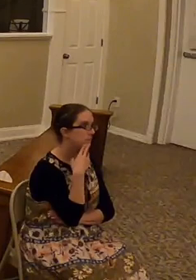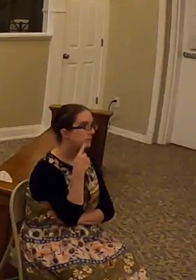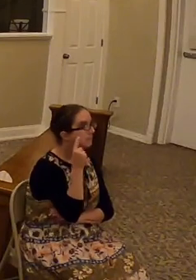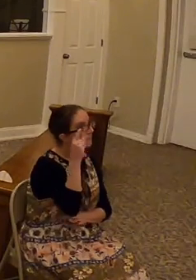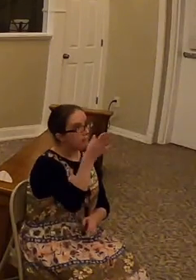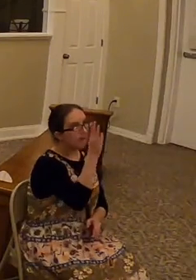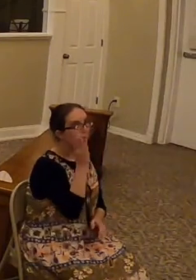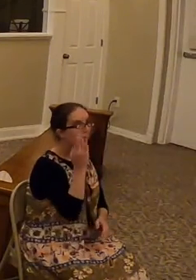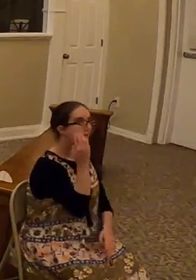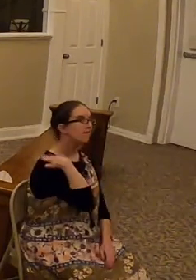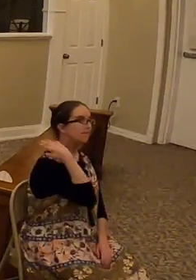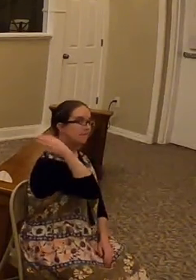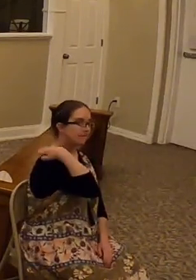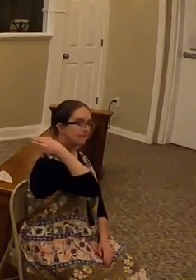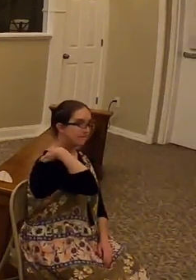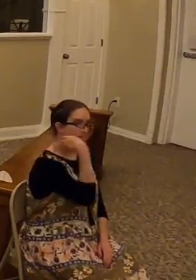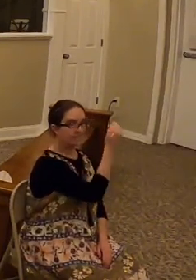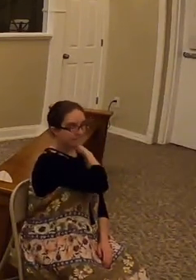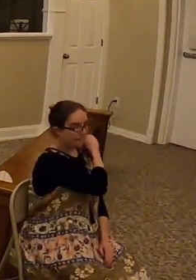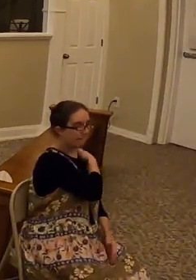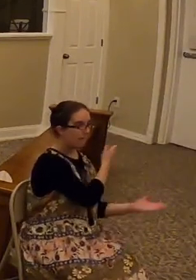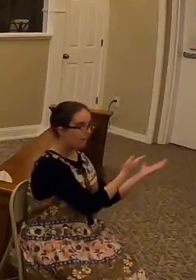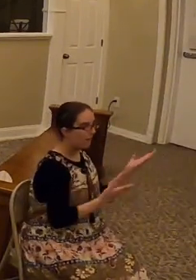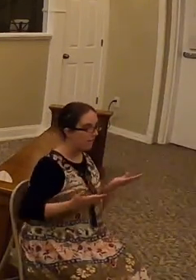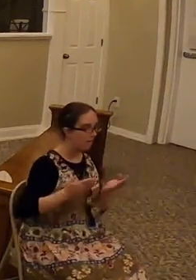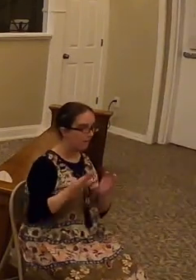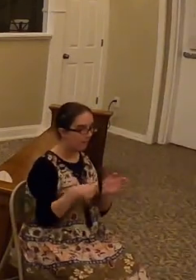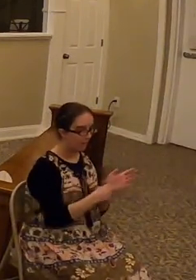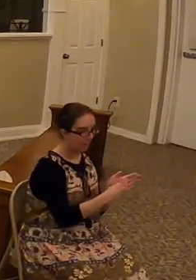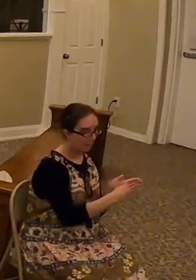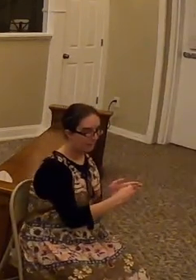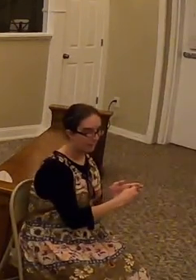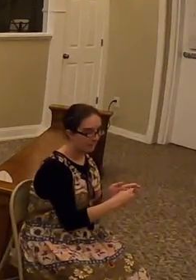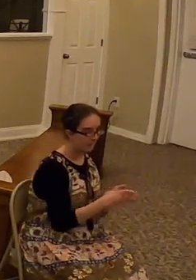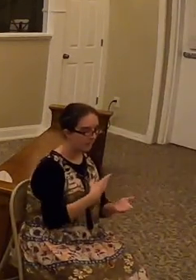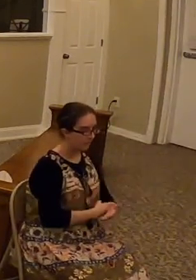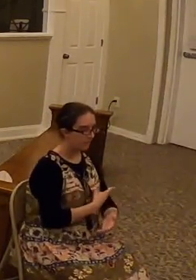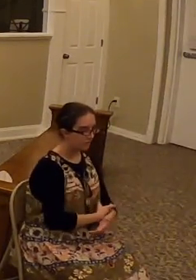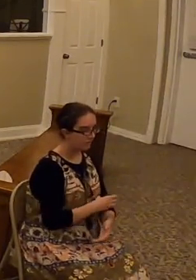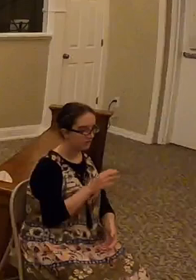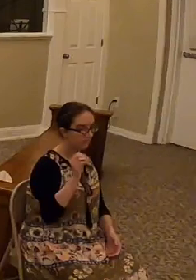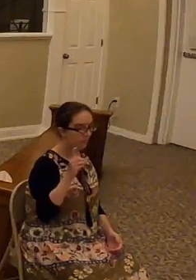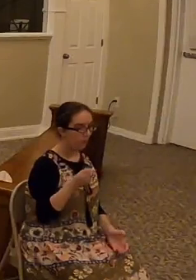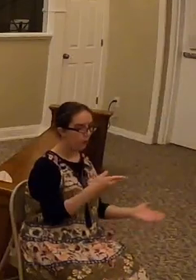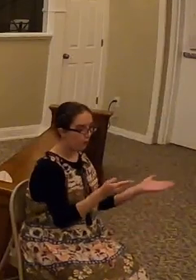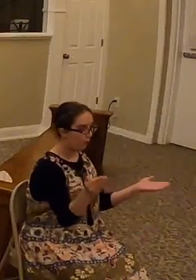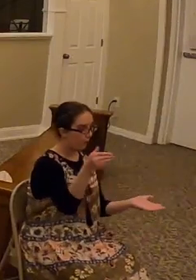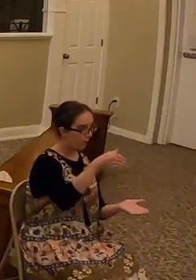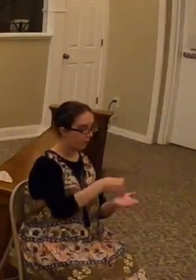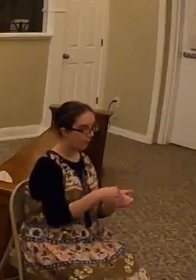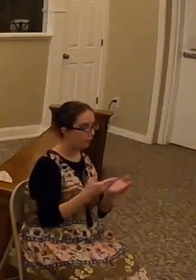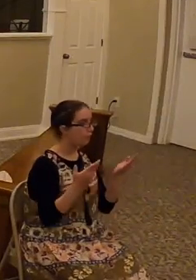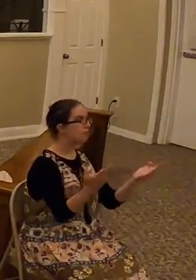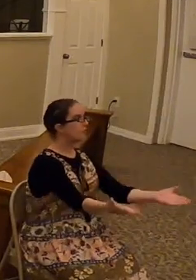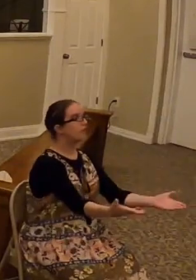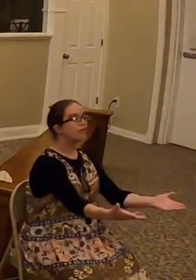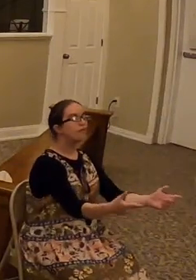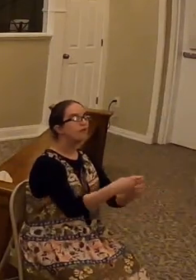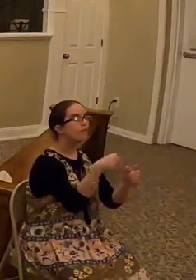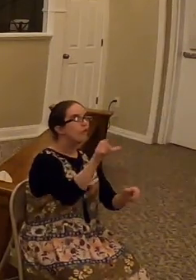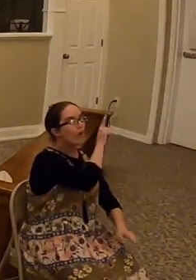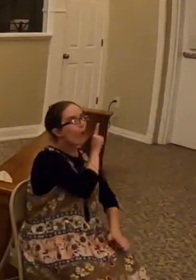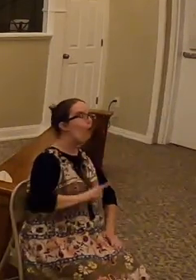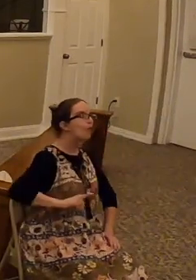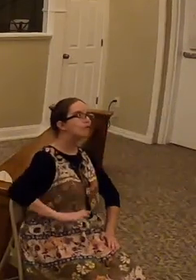Mm-hmm. He thought God was going to pat him on the back for bringing all these sheep and these oxen back to sacrifice unto